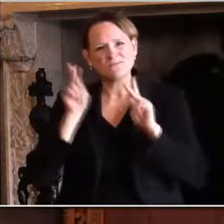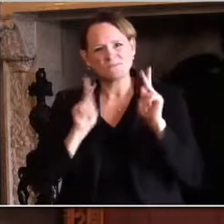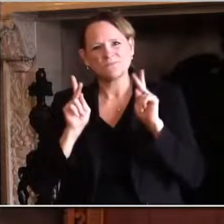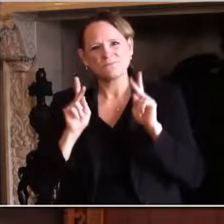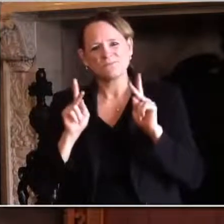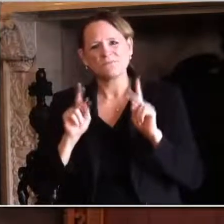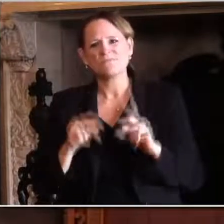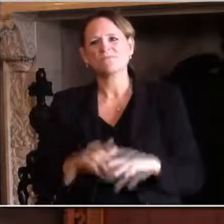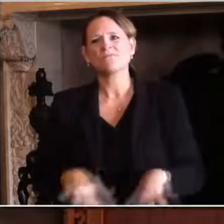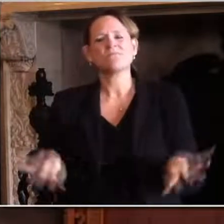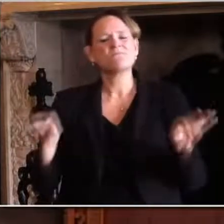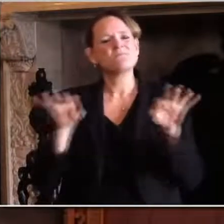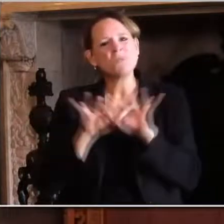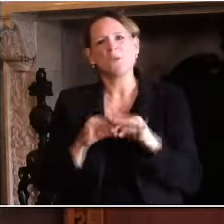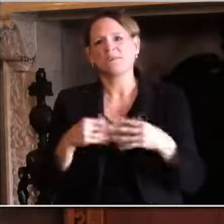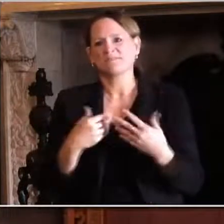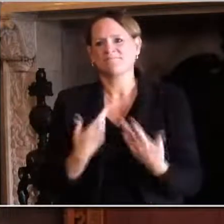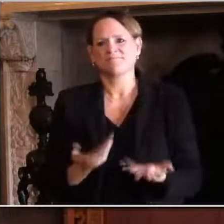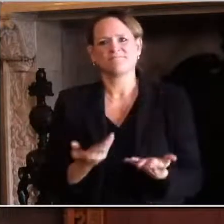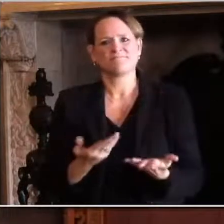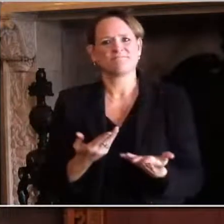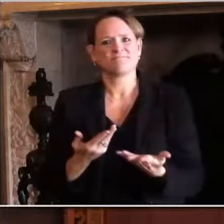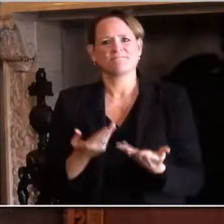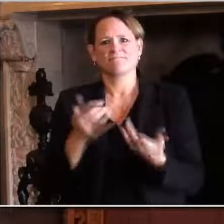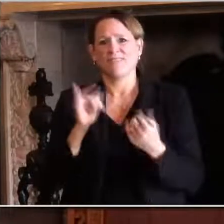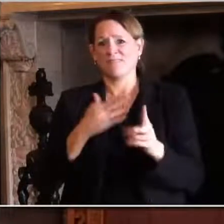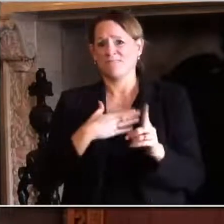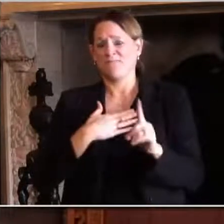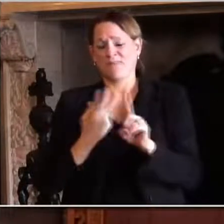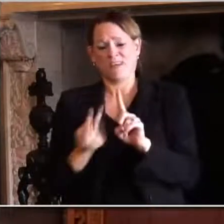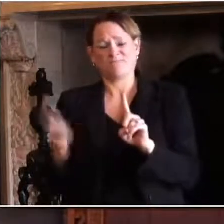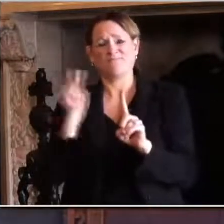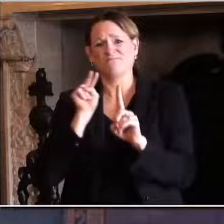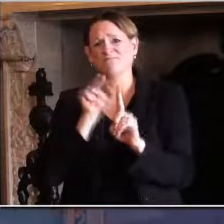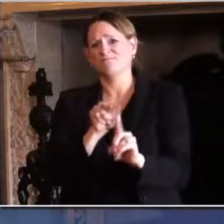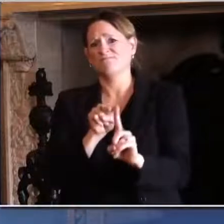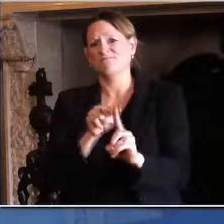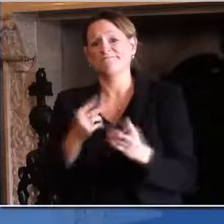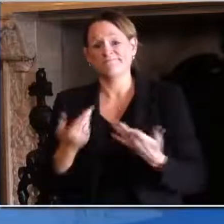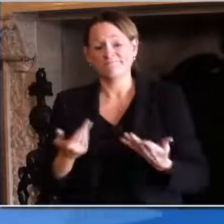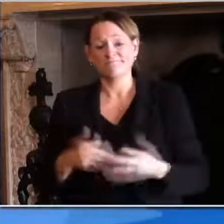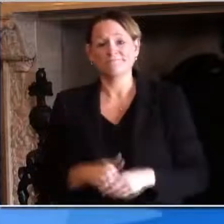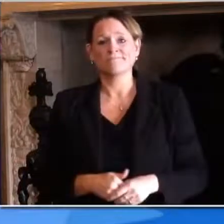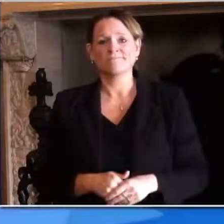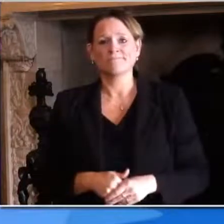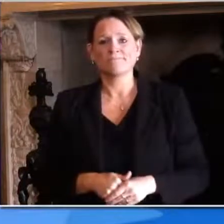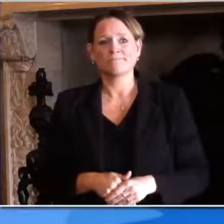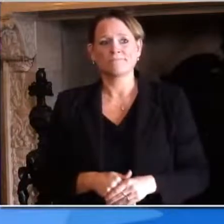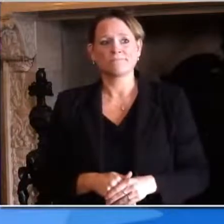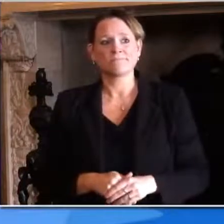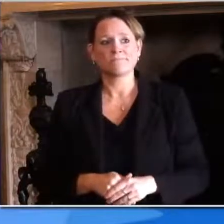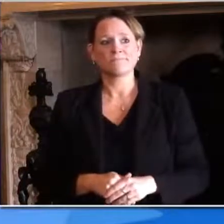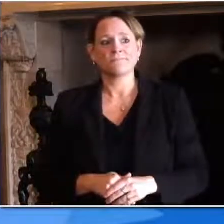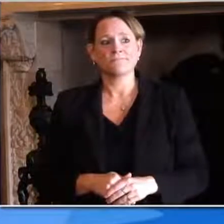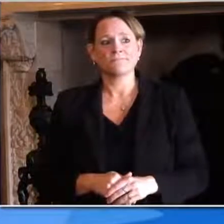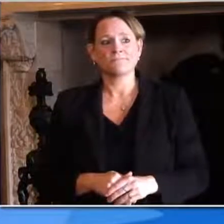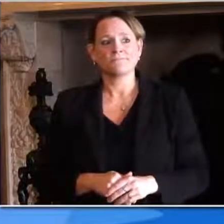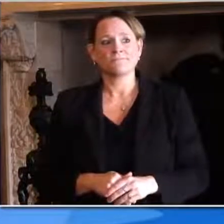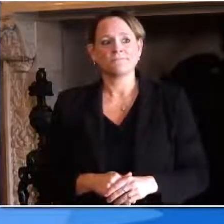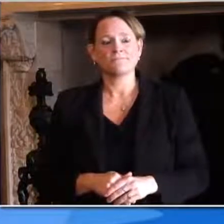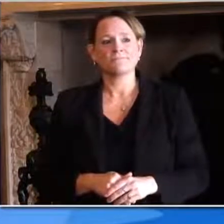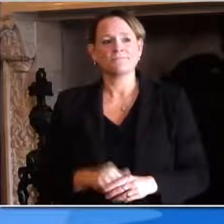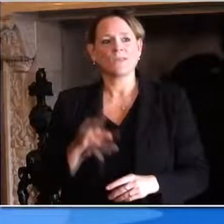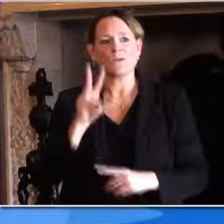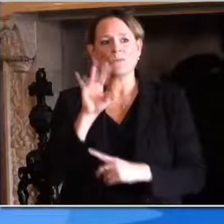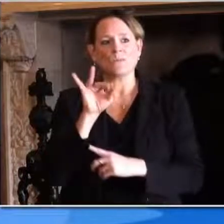substantive way to look at it. Thank you, Laurel. Now to Stephanie Hoff from West Politics.